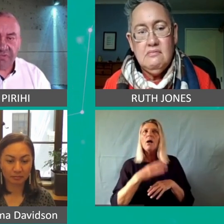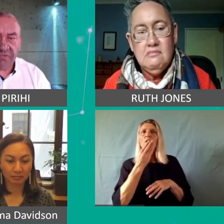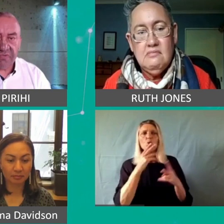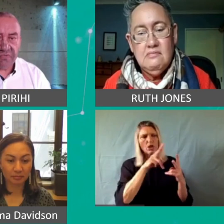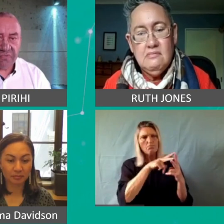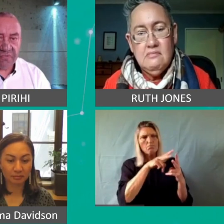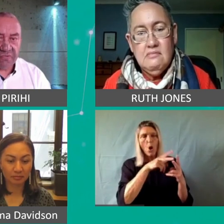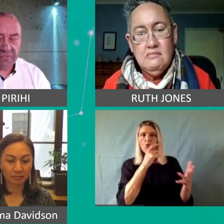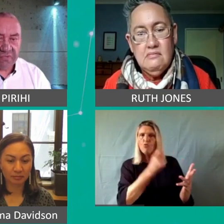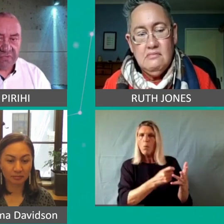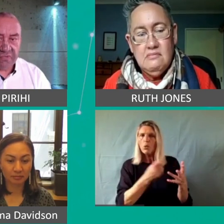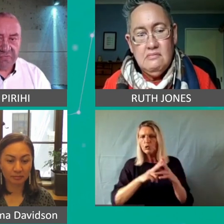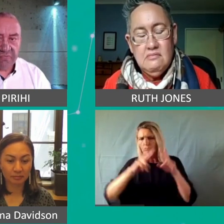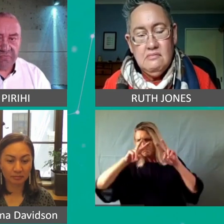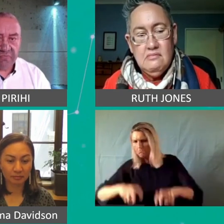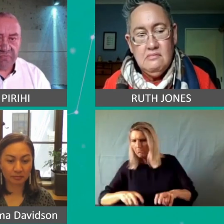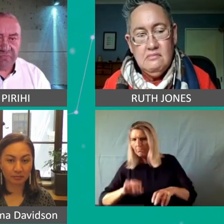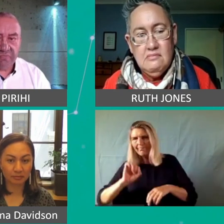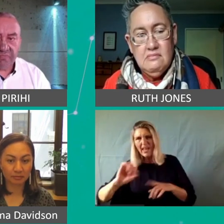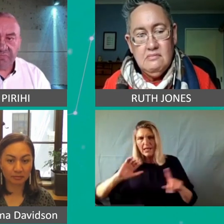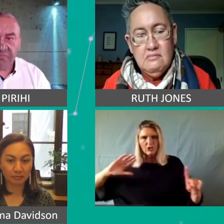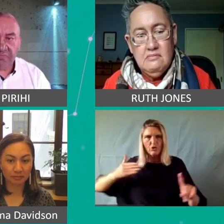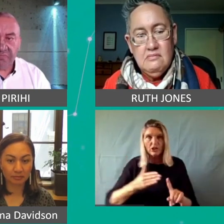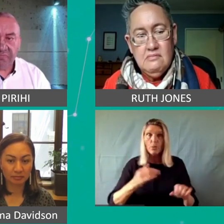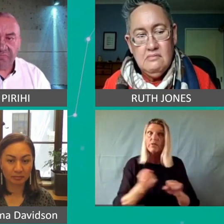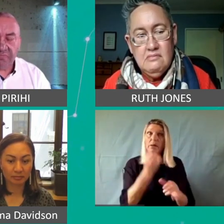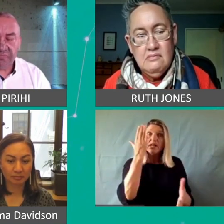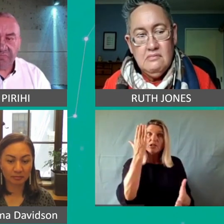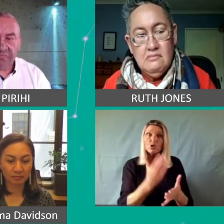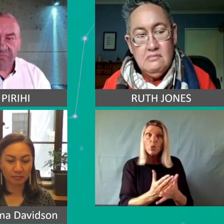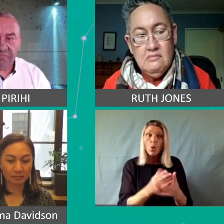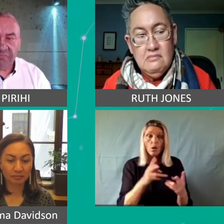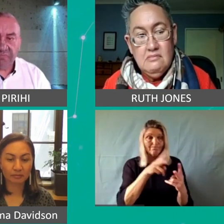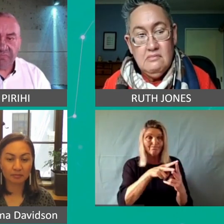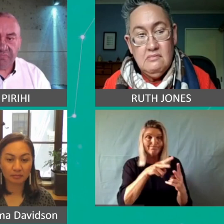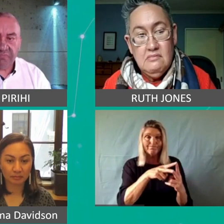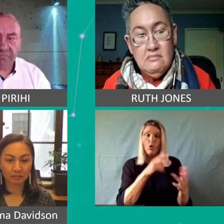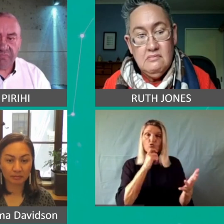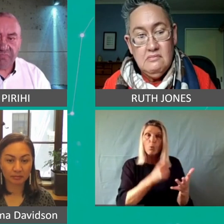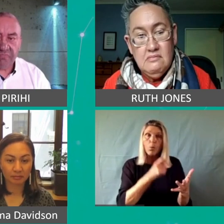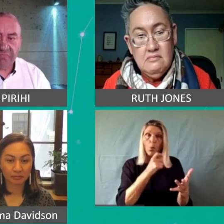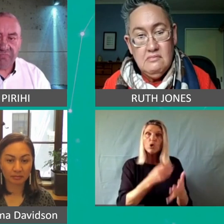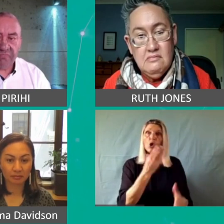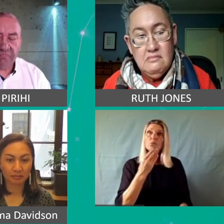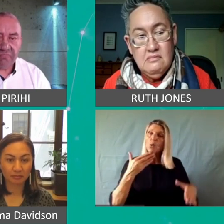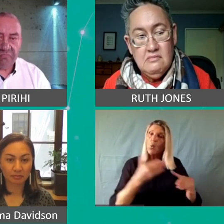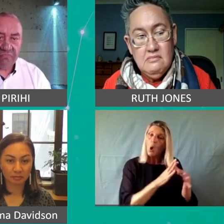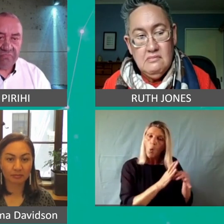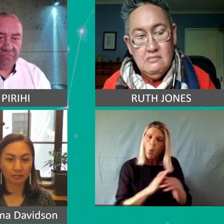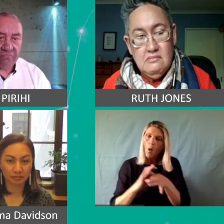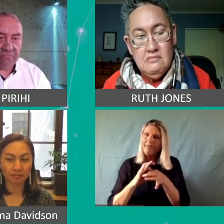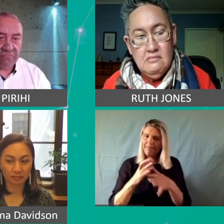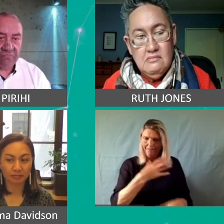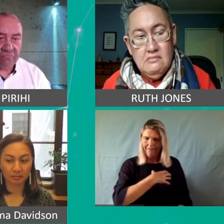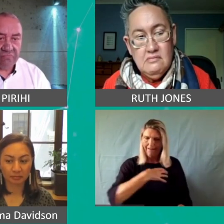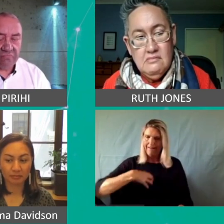reports. We need to make sure that we're using the reports to work with government agencies,